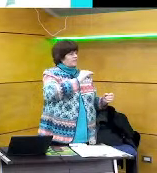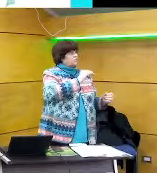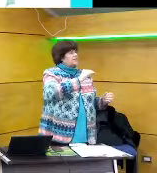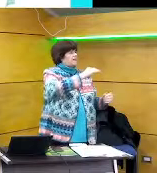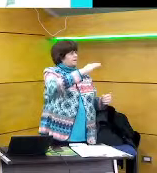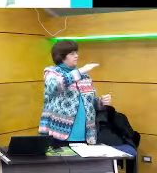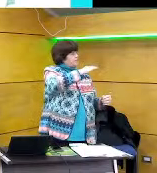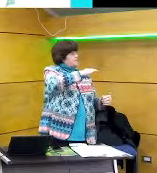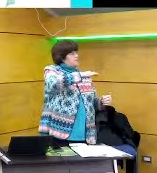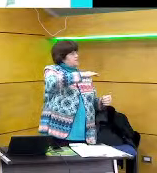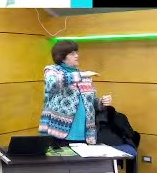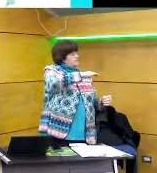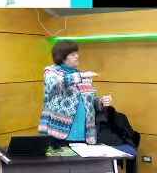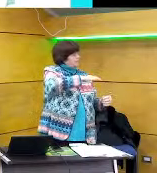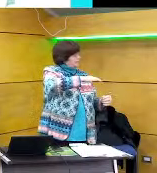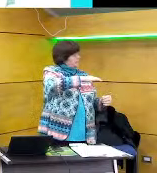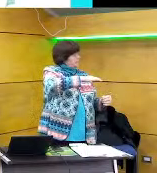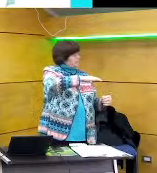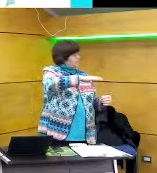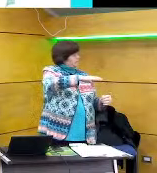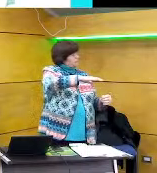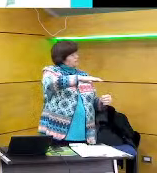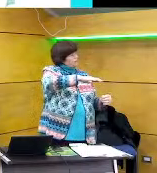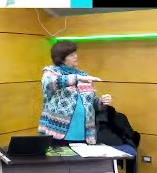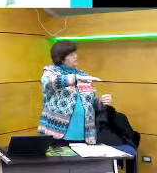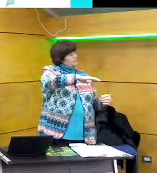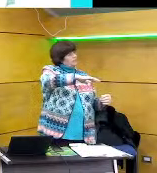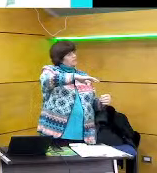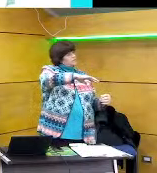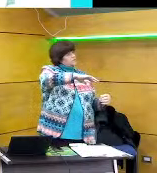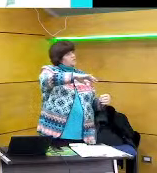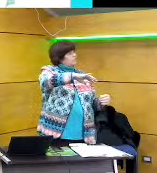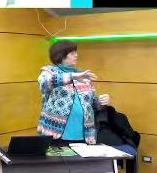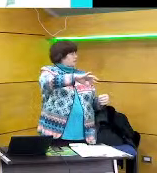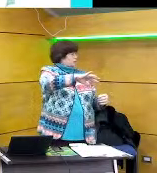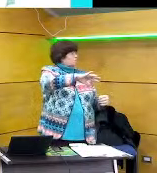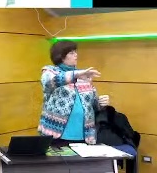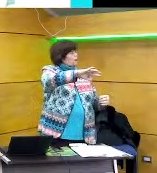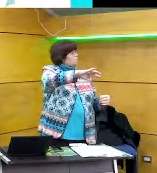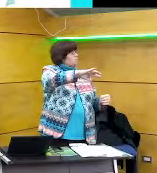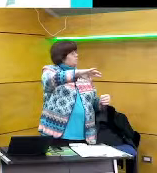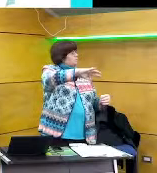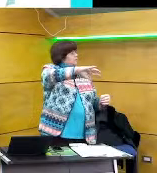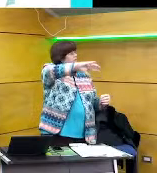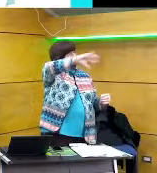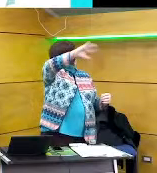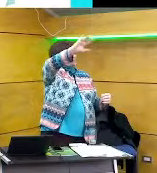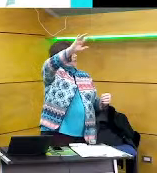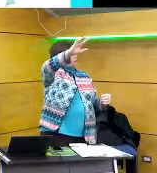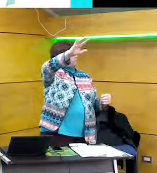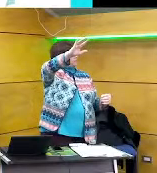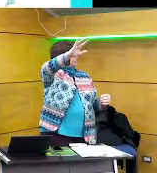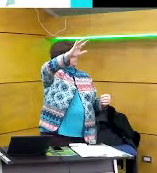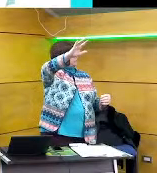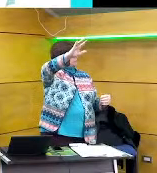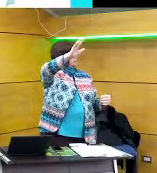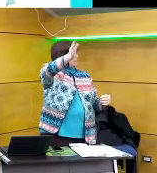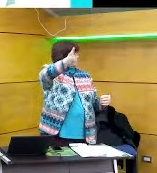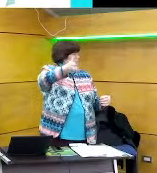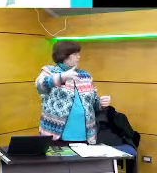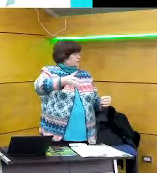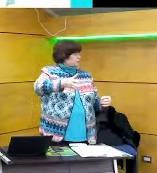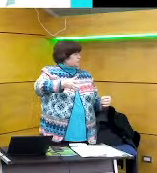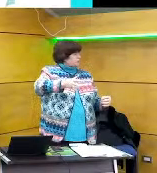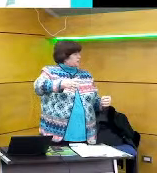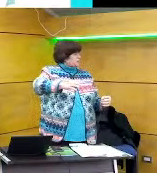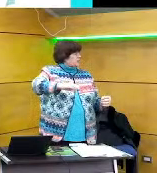you actually have the beginning, the introduction of the characters, your problem, some conflict,